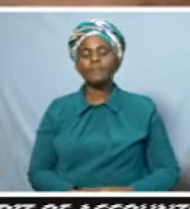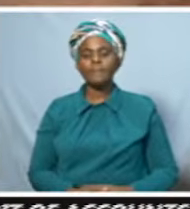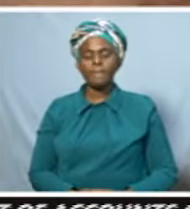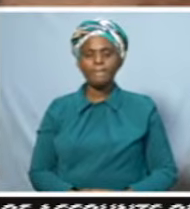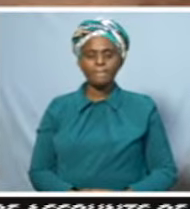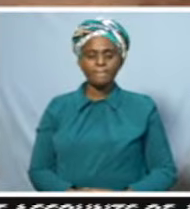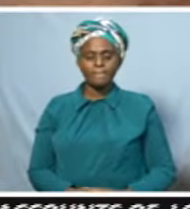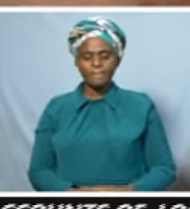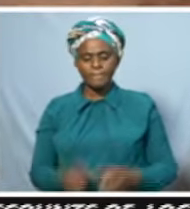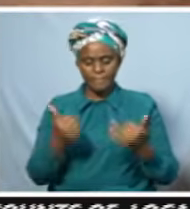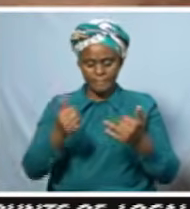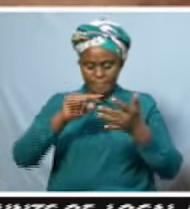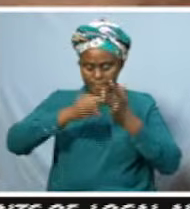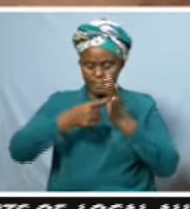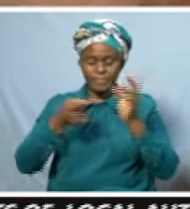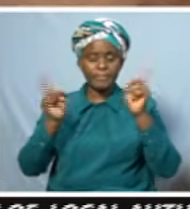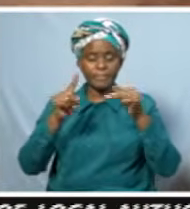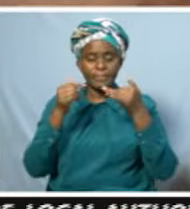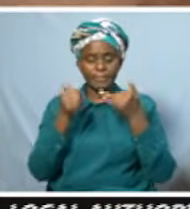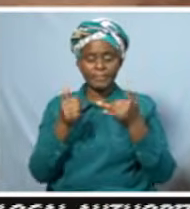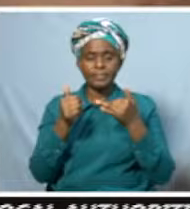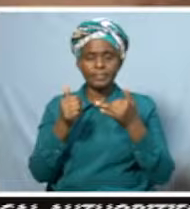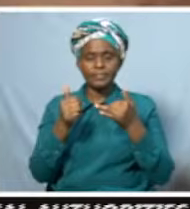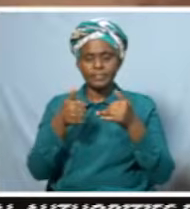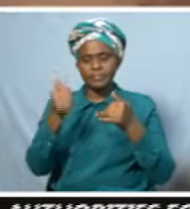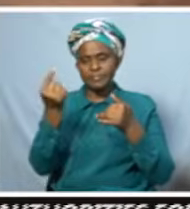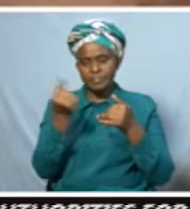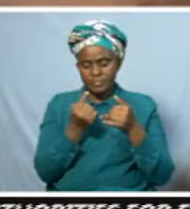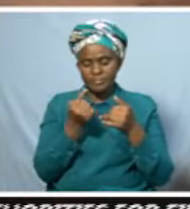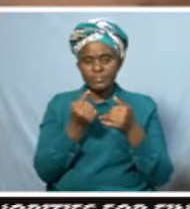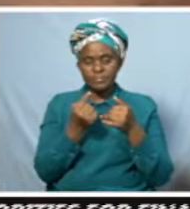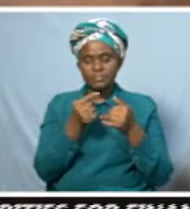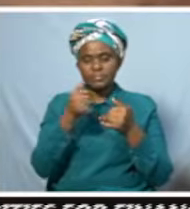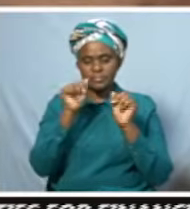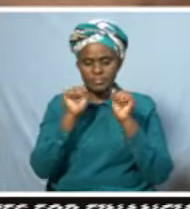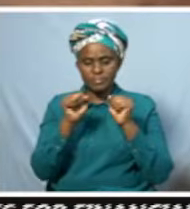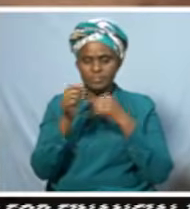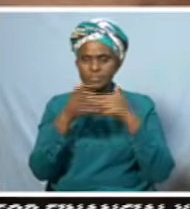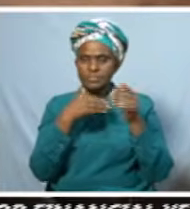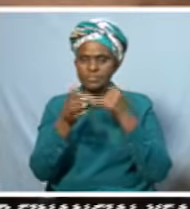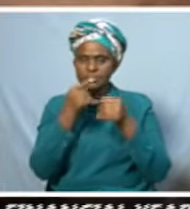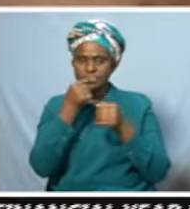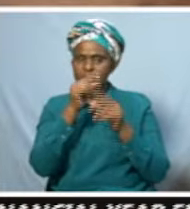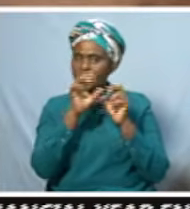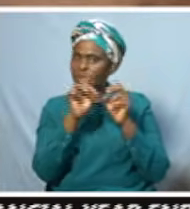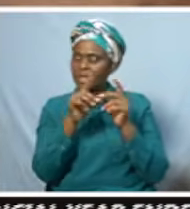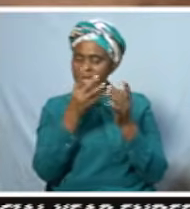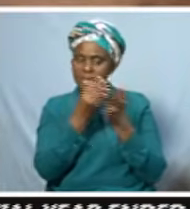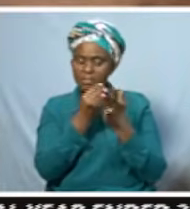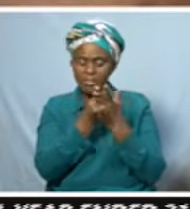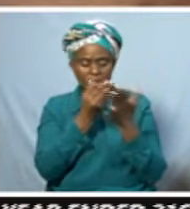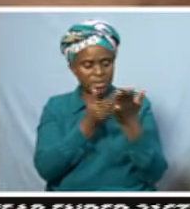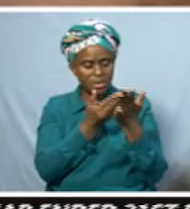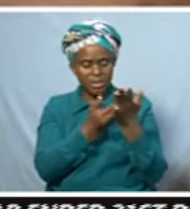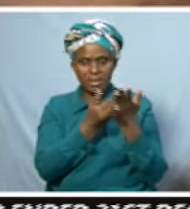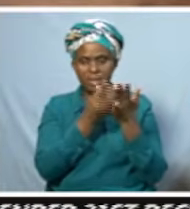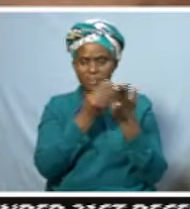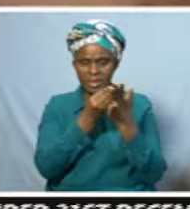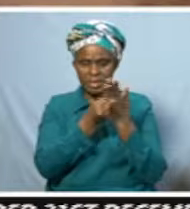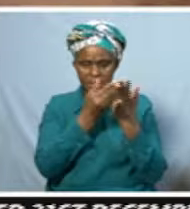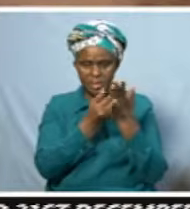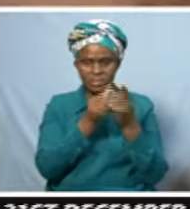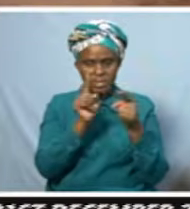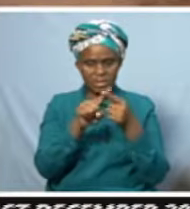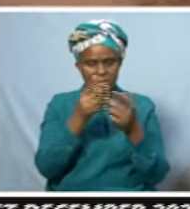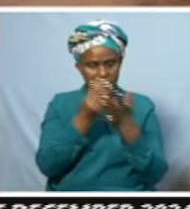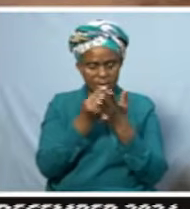banking. So at the point when they came, you could have simply said, okay, the money is here. In fact, it is accounted